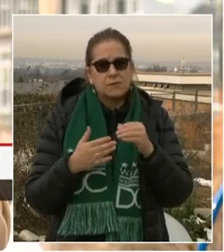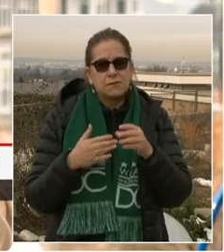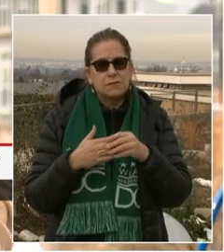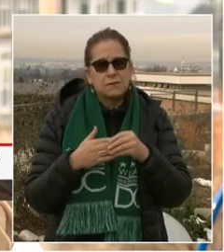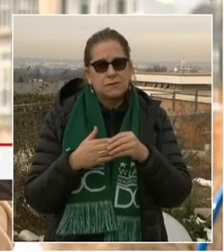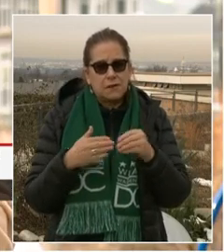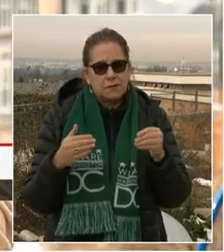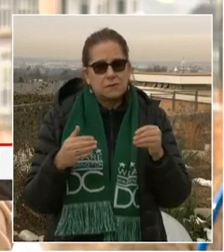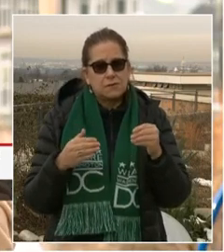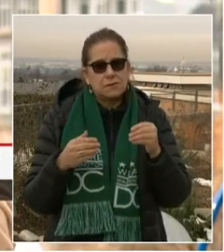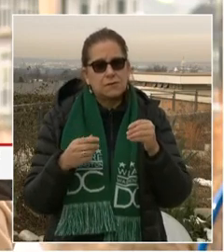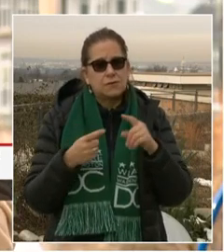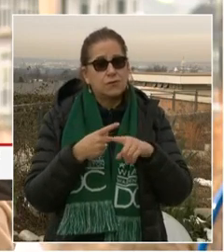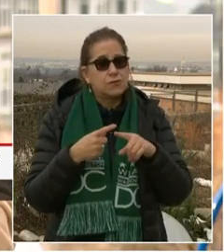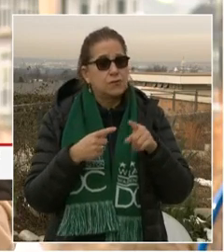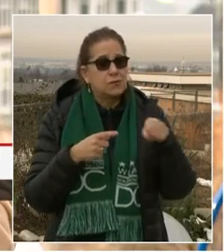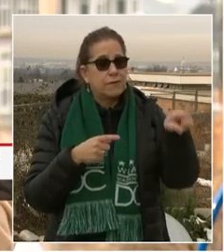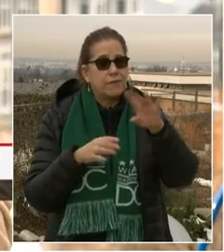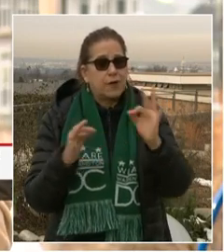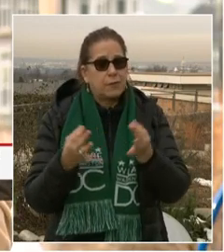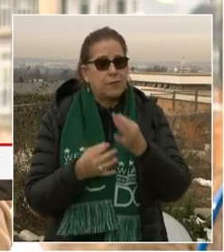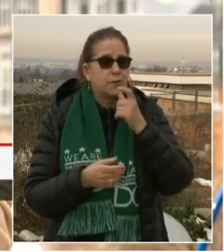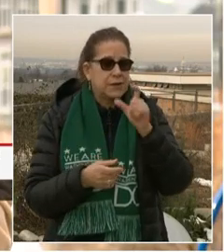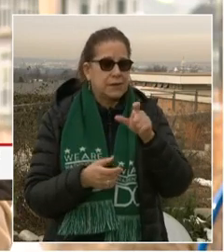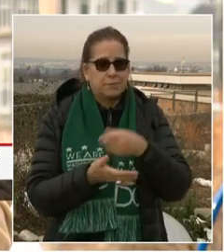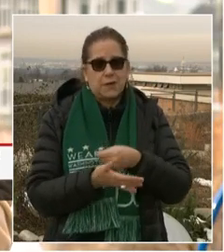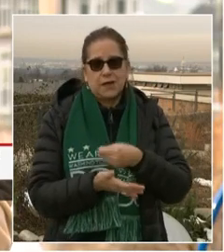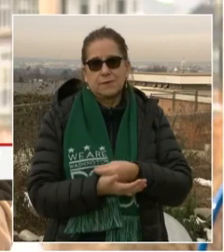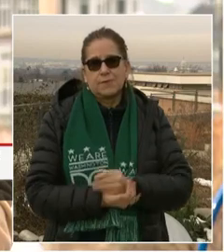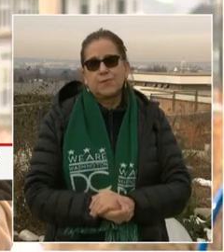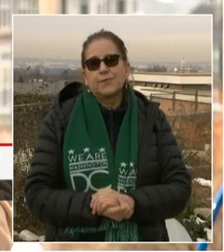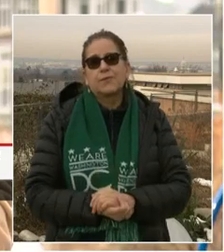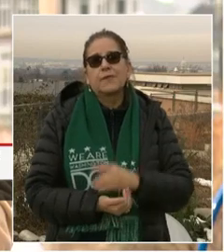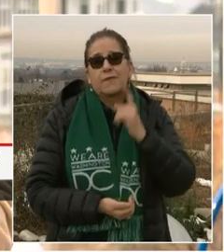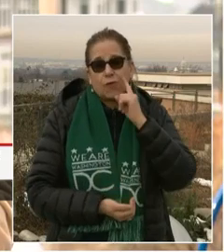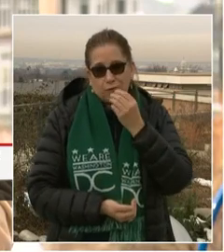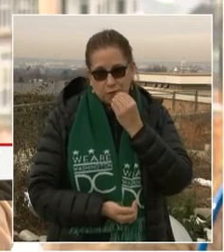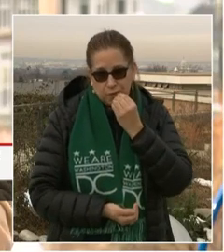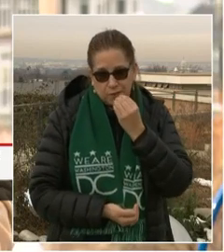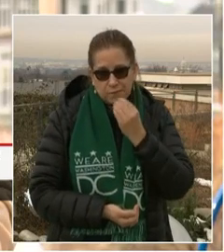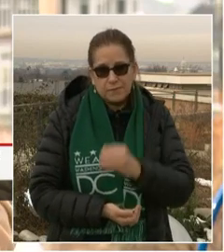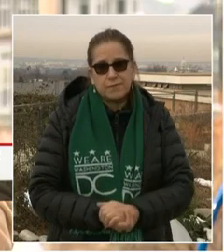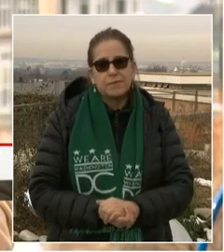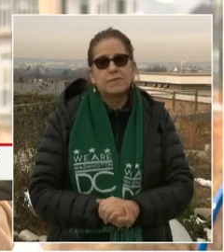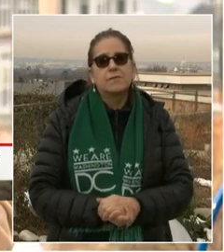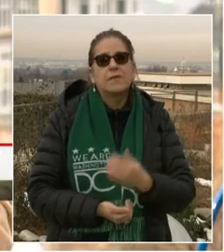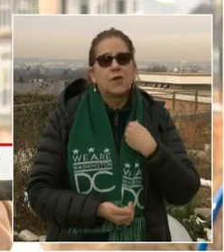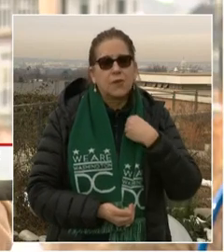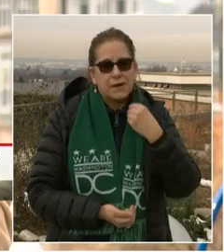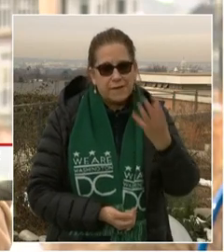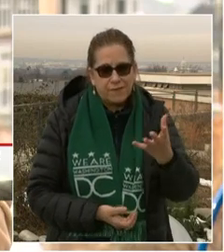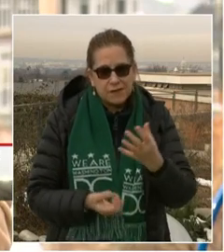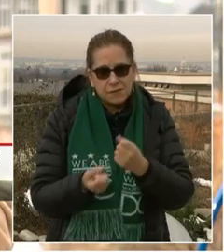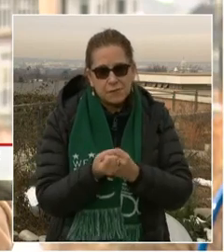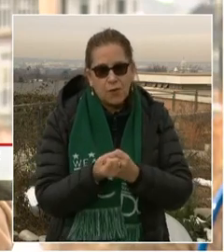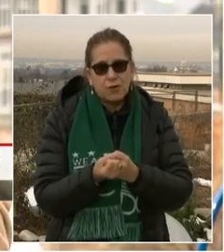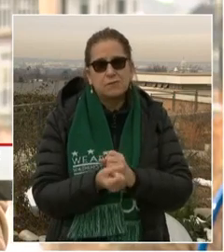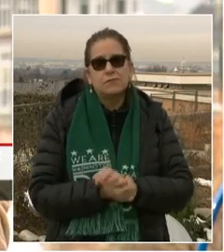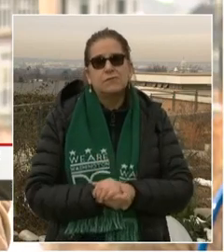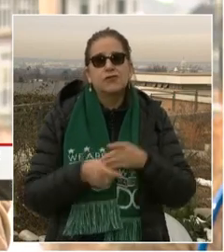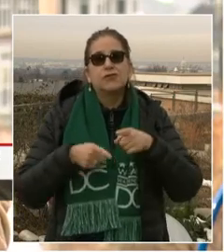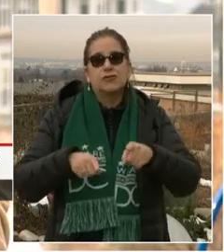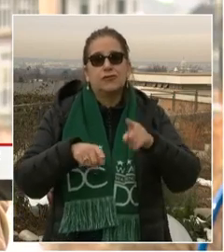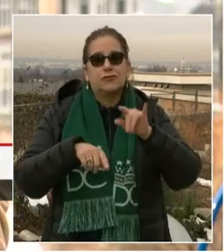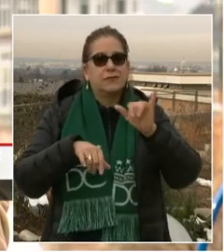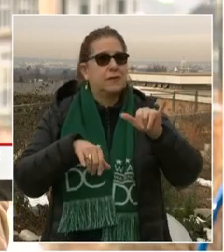the dignity and respect they deserve at a time when they needed it most. Our program led to the launch of the Thrive